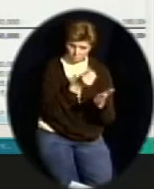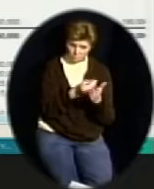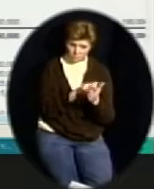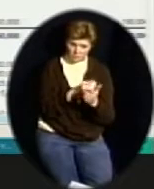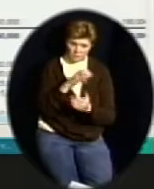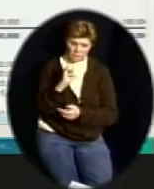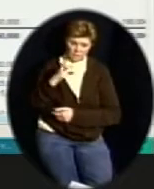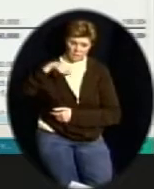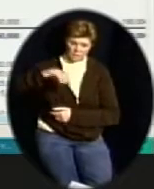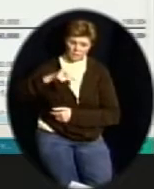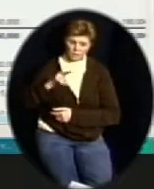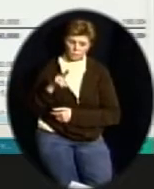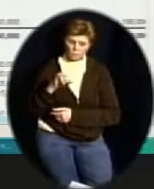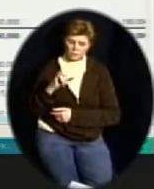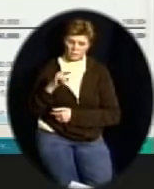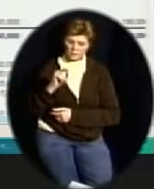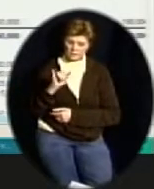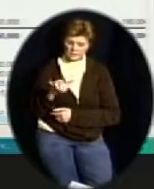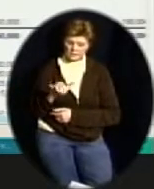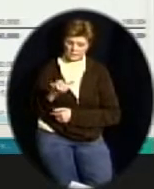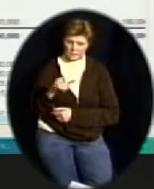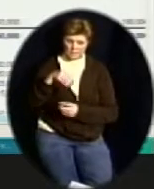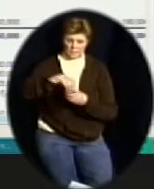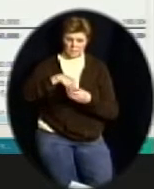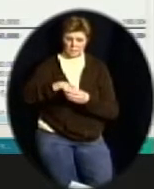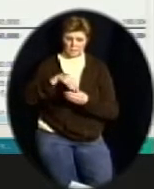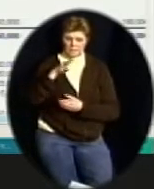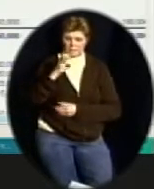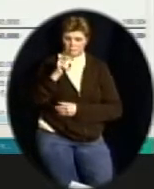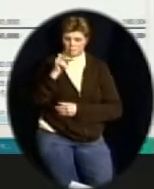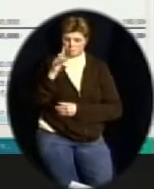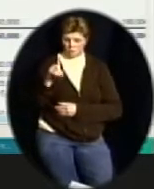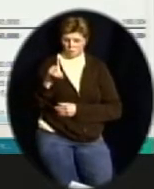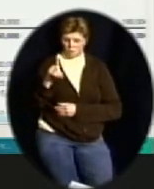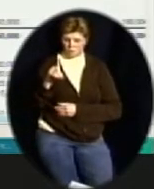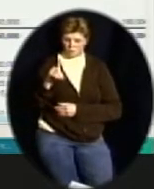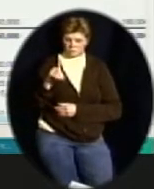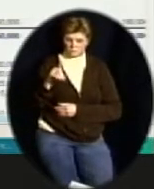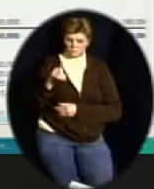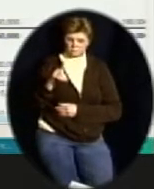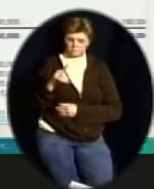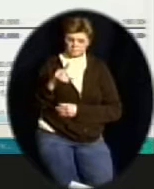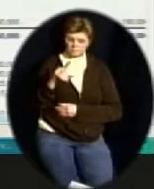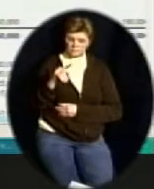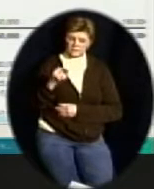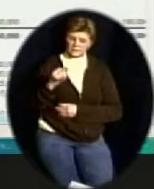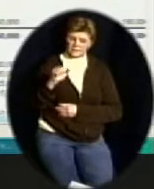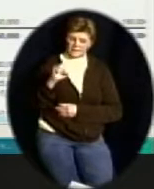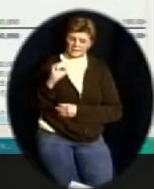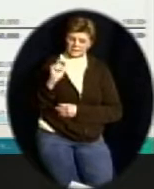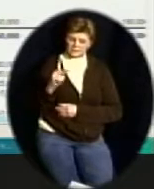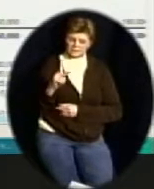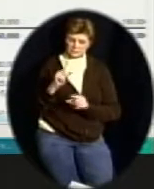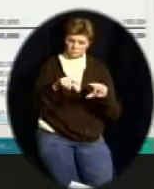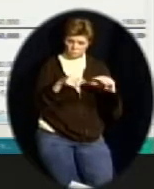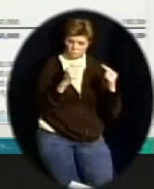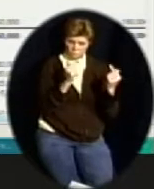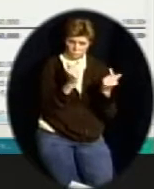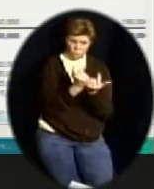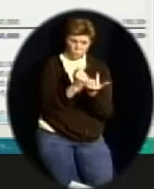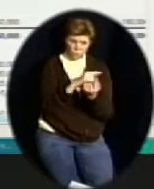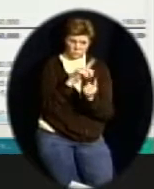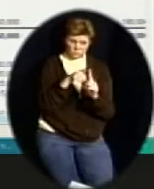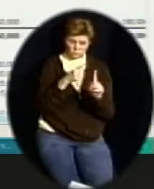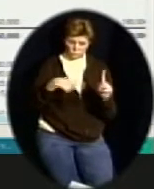whole concept that in the bond task force we've identified some facility issues and some technology issues that one